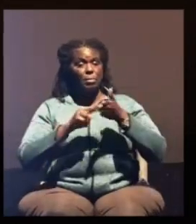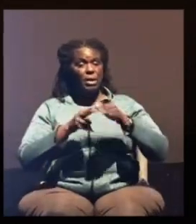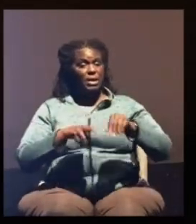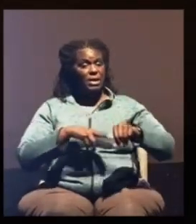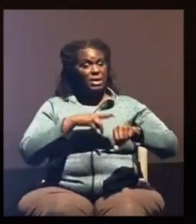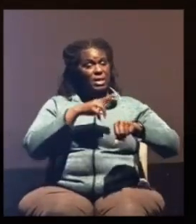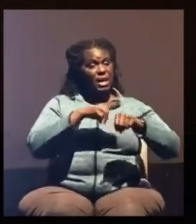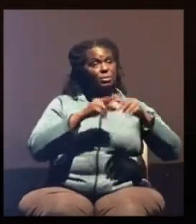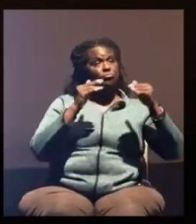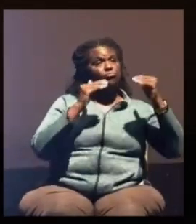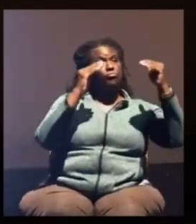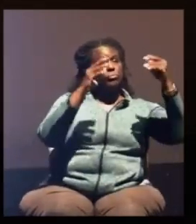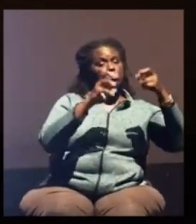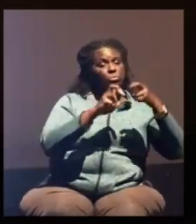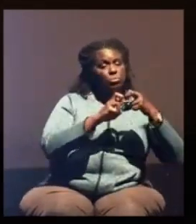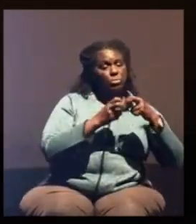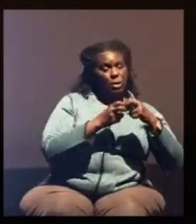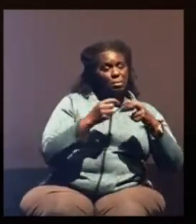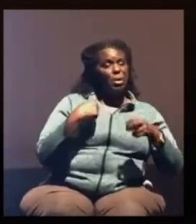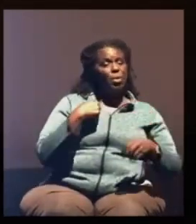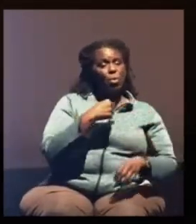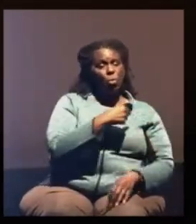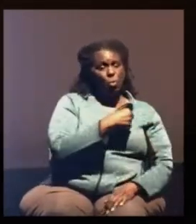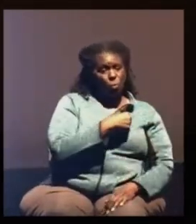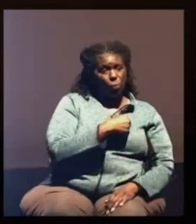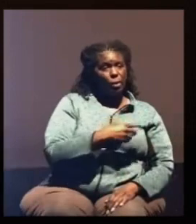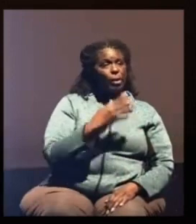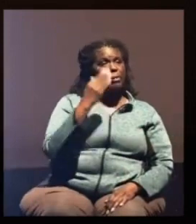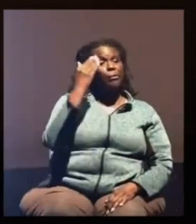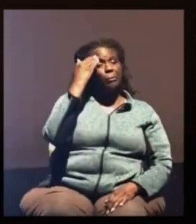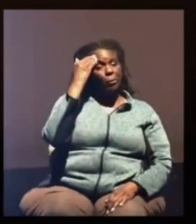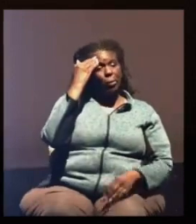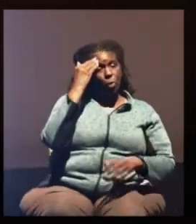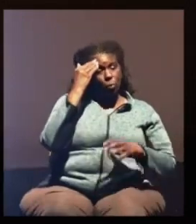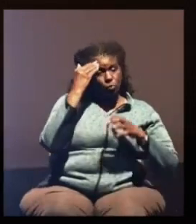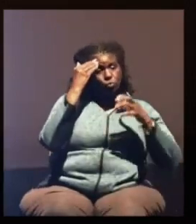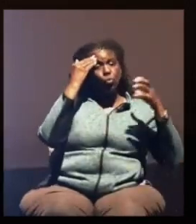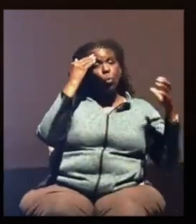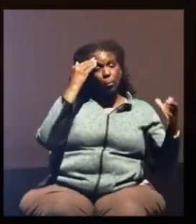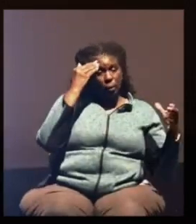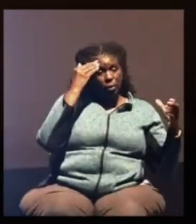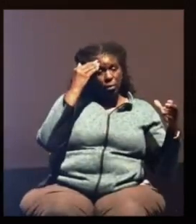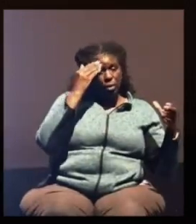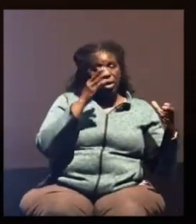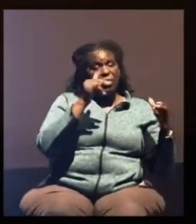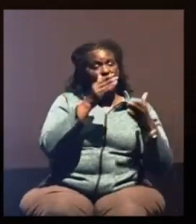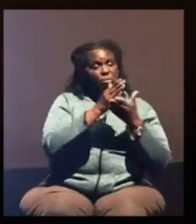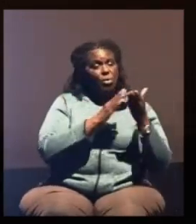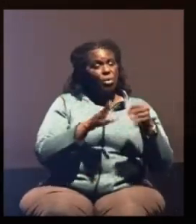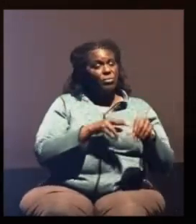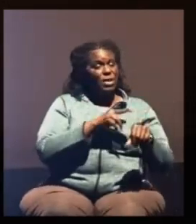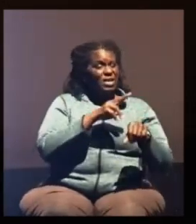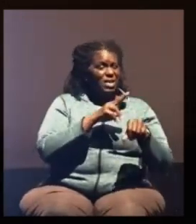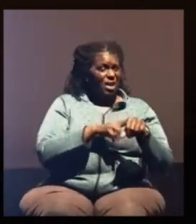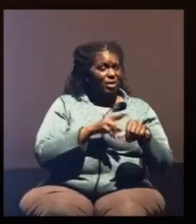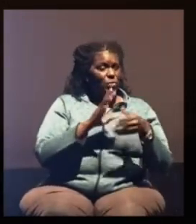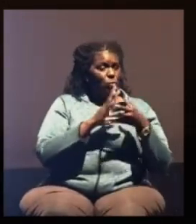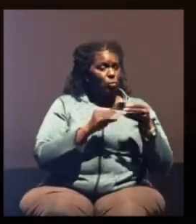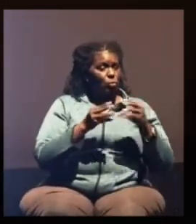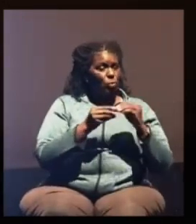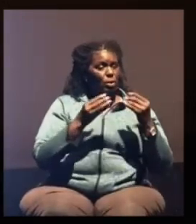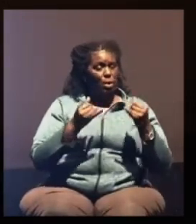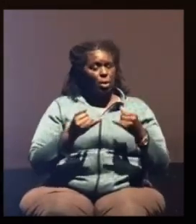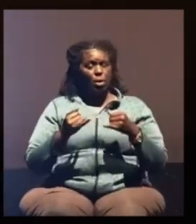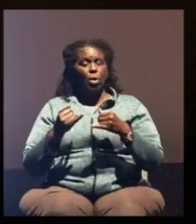level problems about which we are all hyper aware, and we should be aware. And that is part of the national saga at the moment. But there